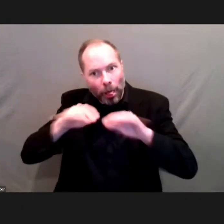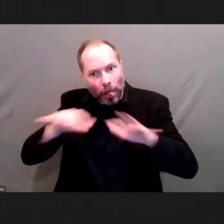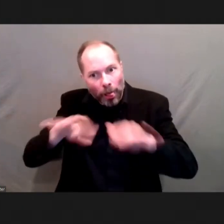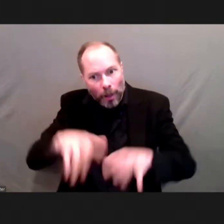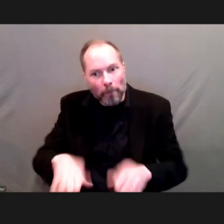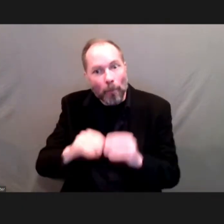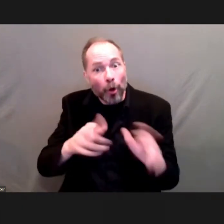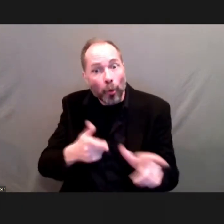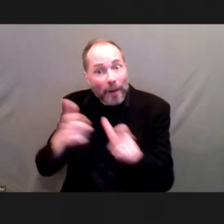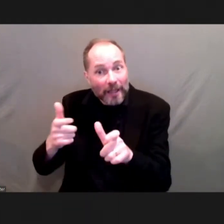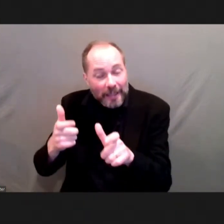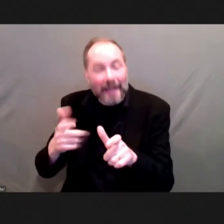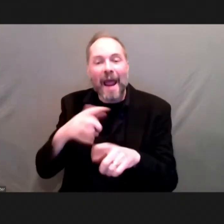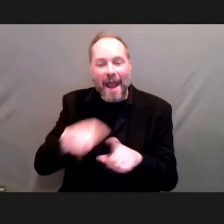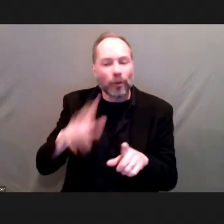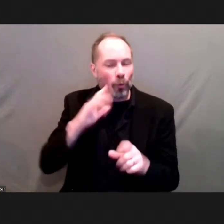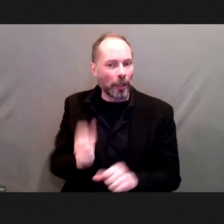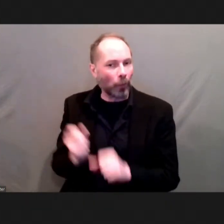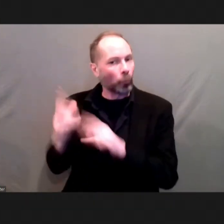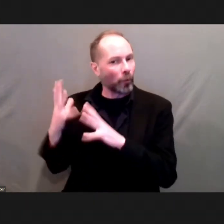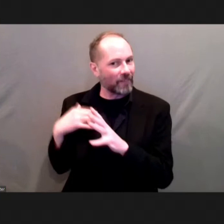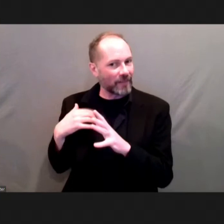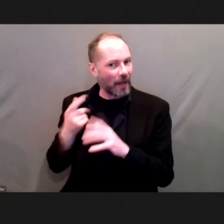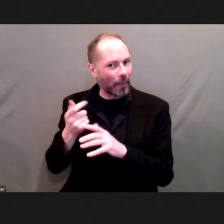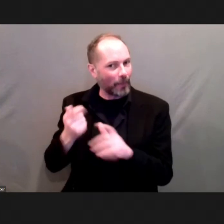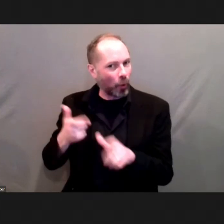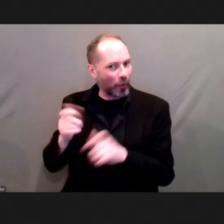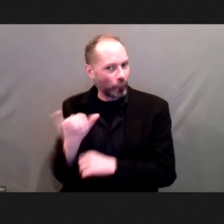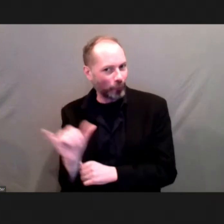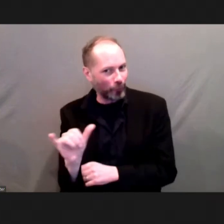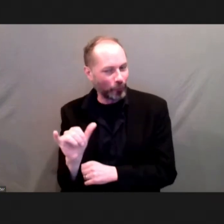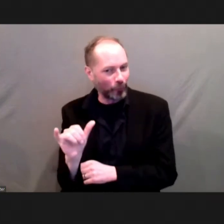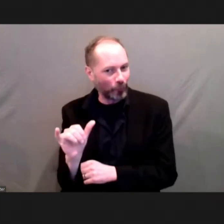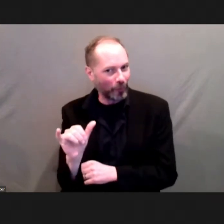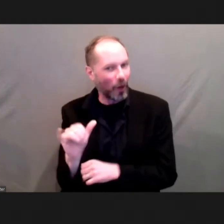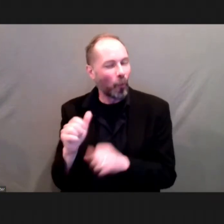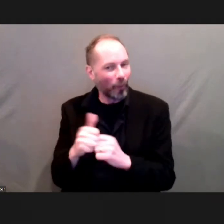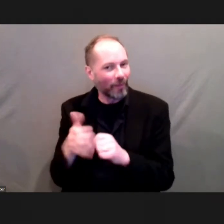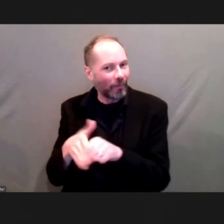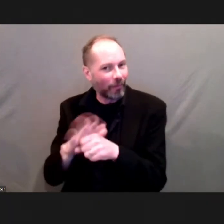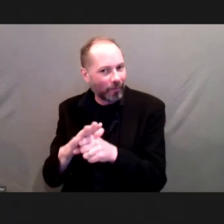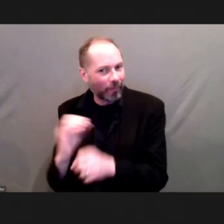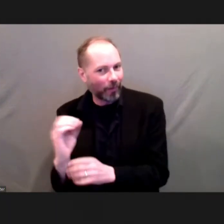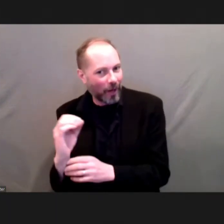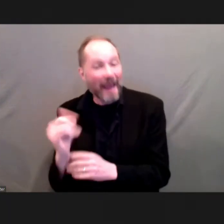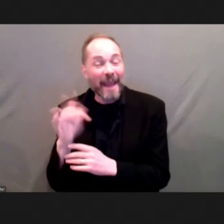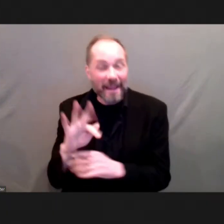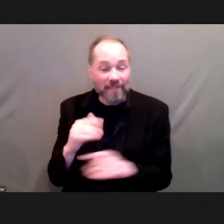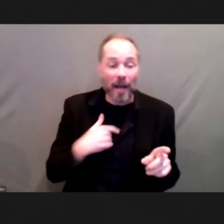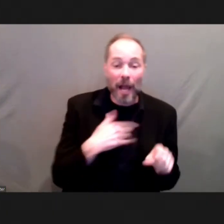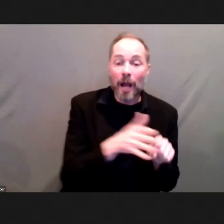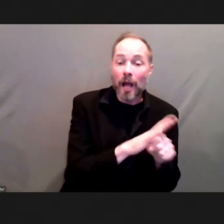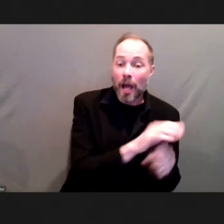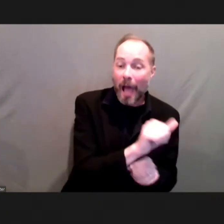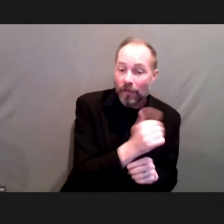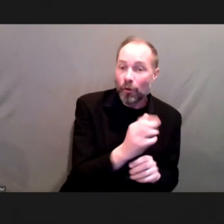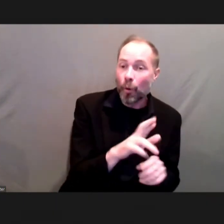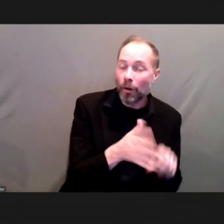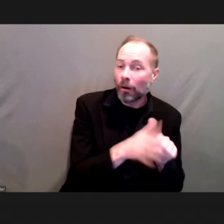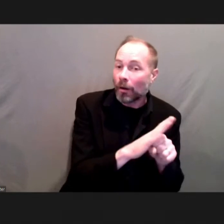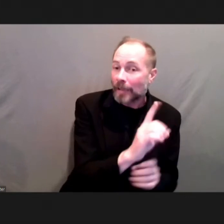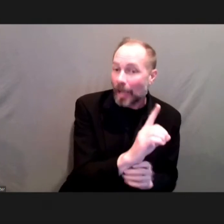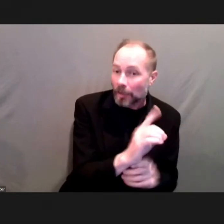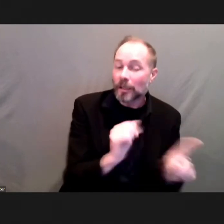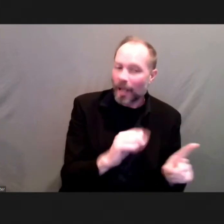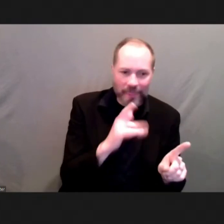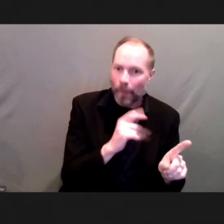work a little earlier than I could have if I had caught the original Alpha or the Delta variant. And that's what we